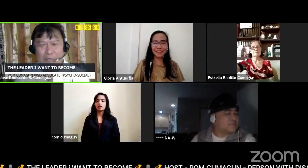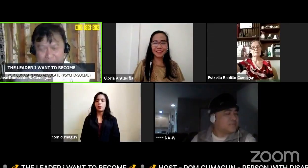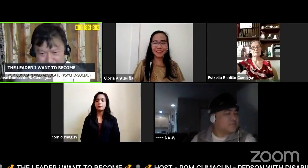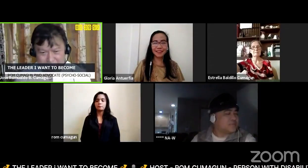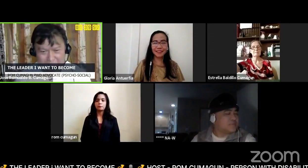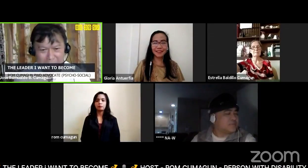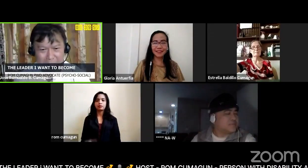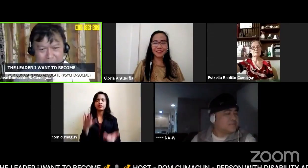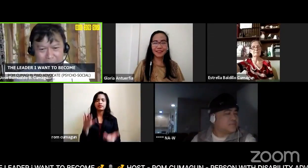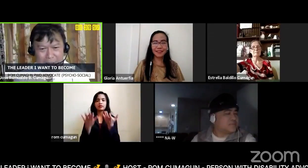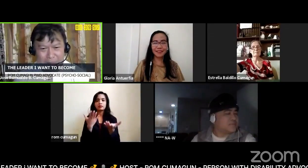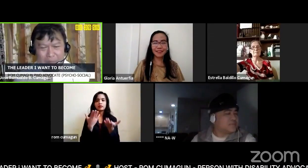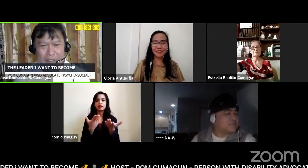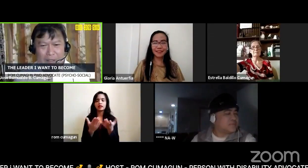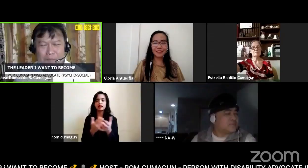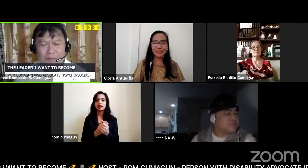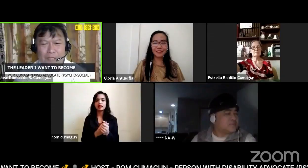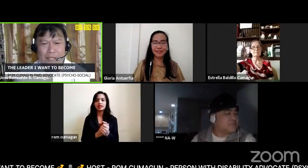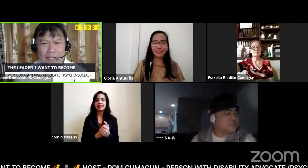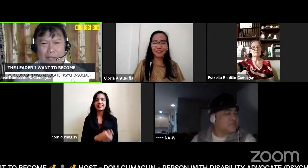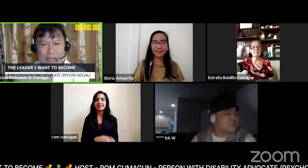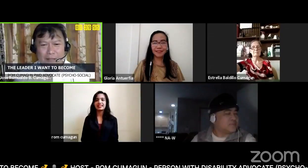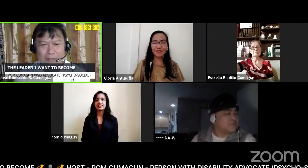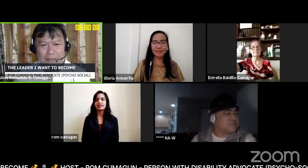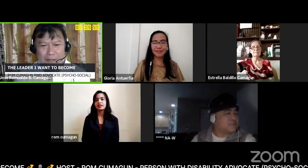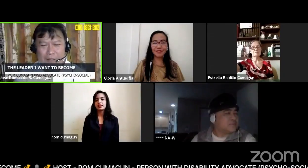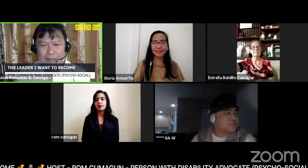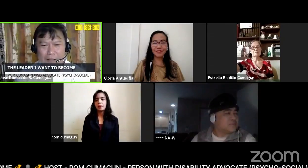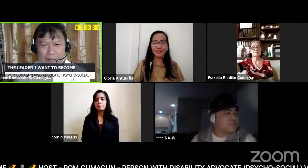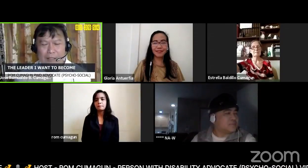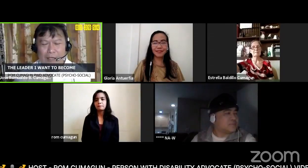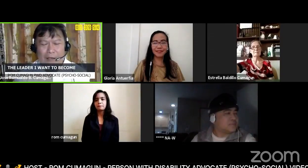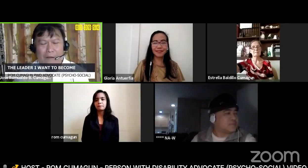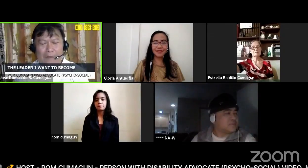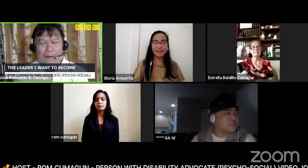maybe she used my link. Anyway,